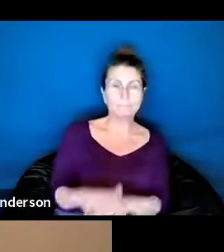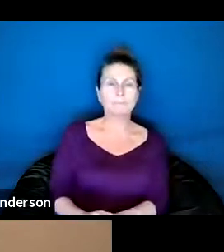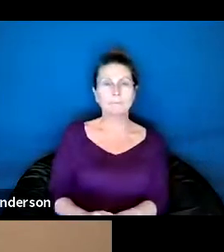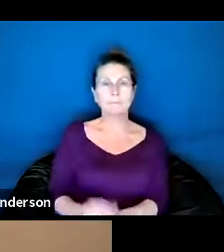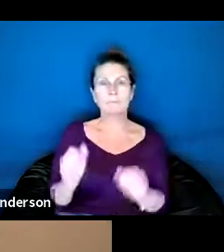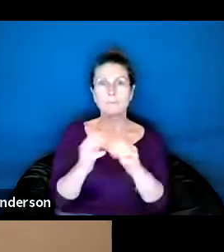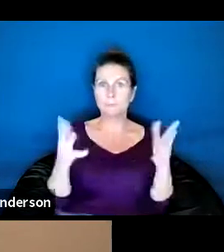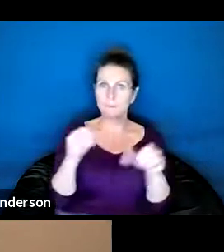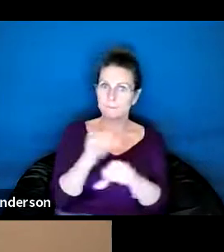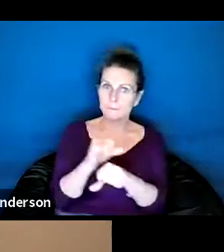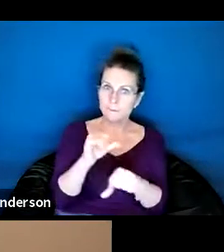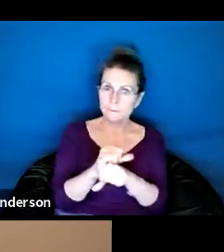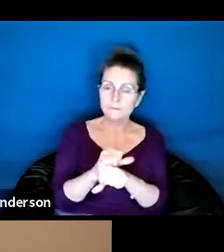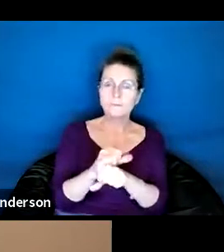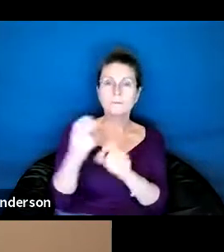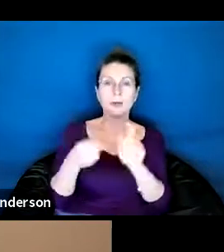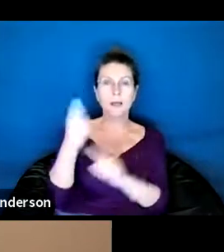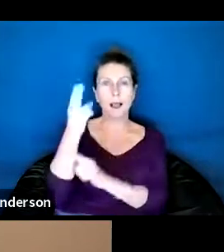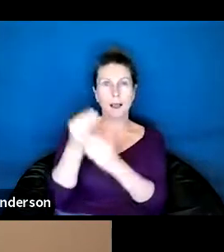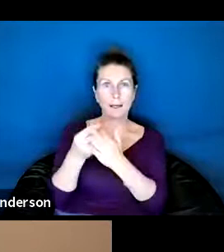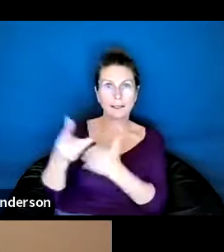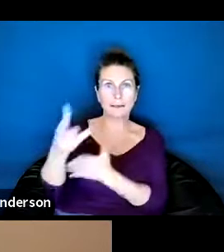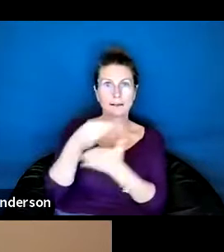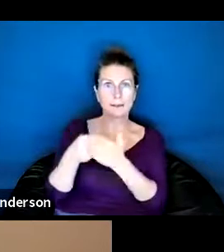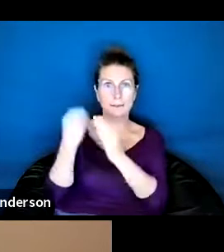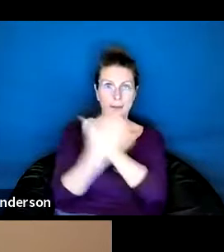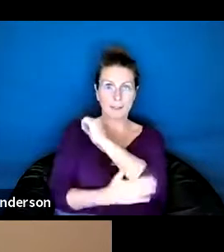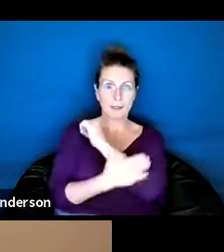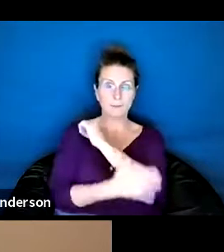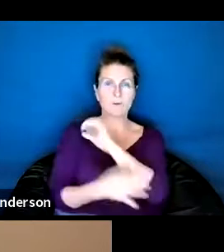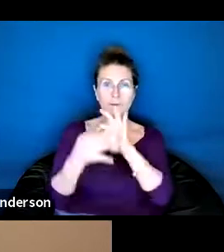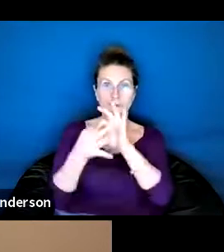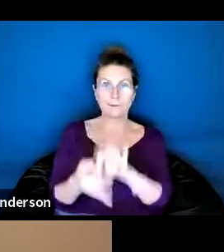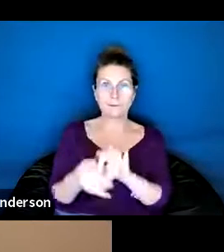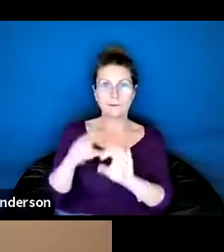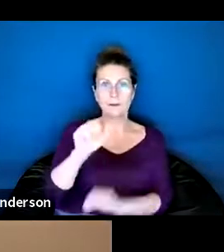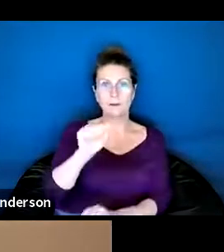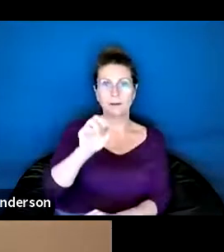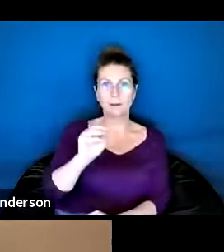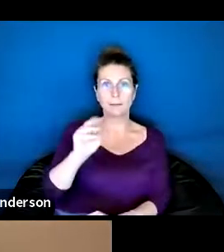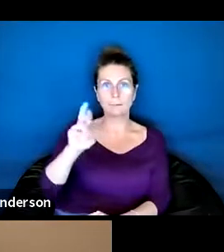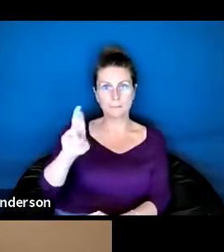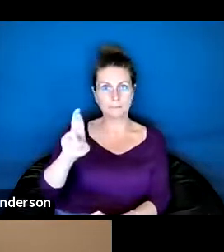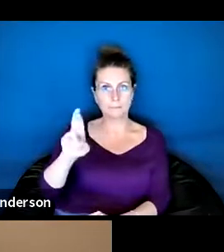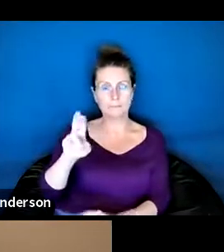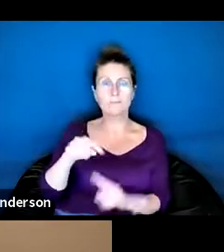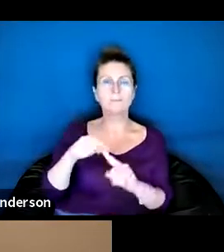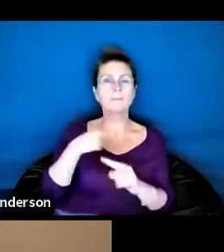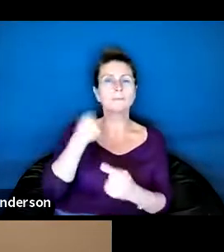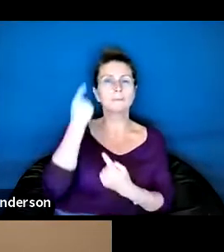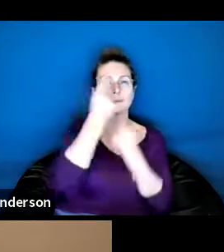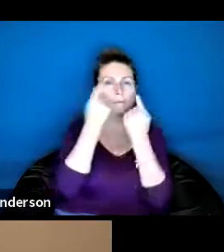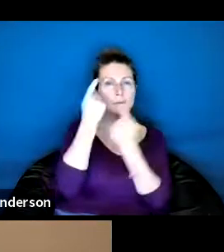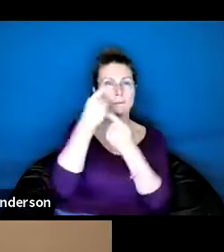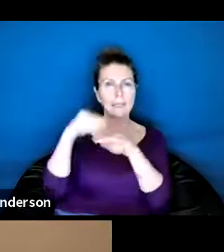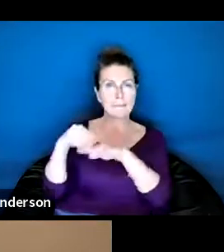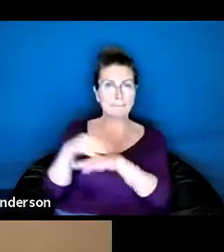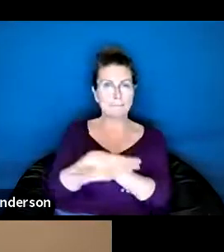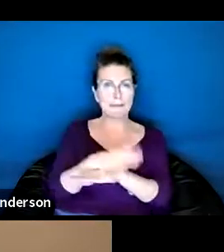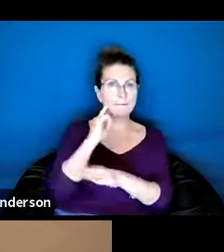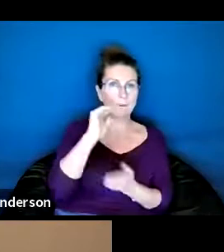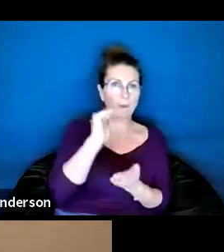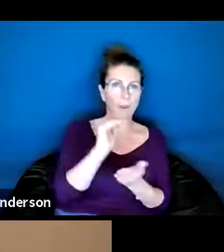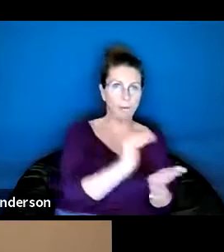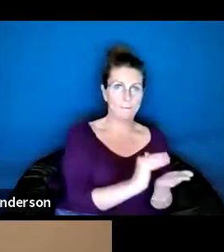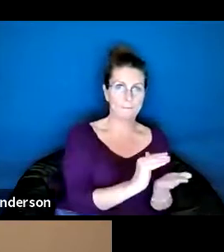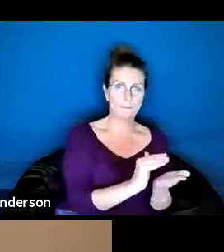in high income nations around AMR, but I'm wondering what's the potential impact for low and middle